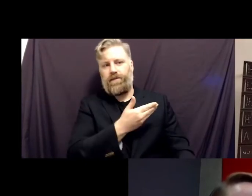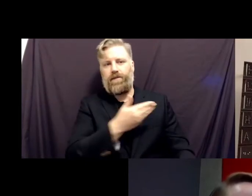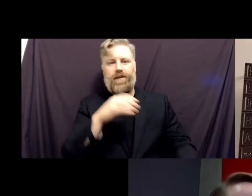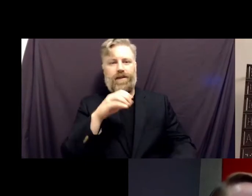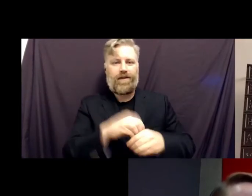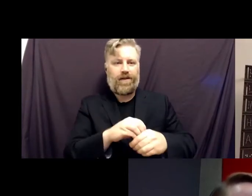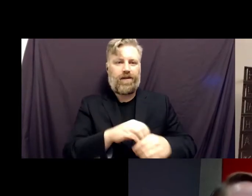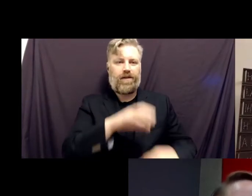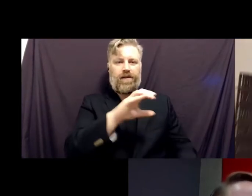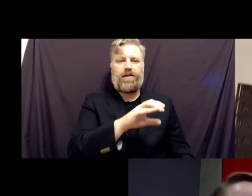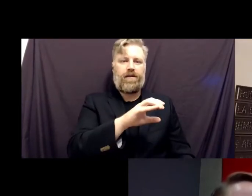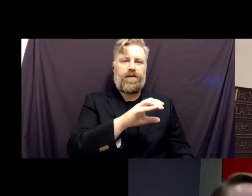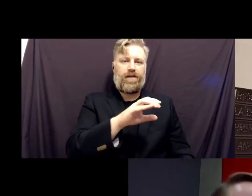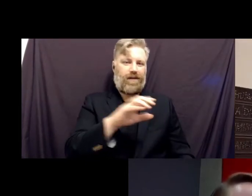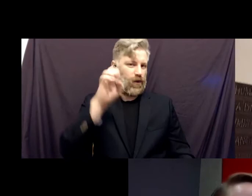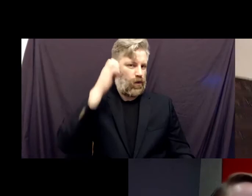Convention of Europe